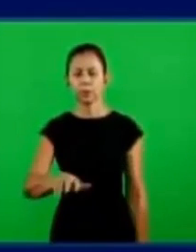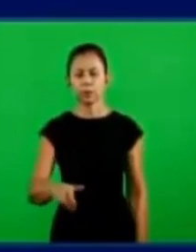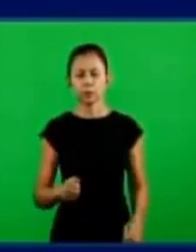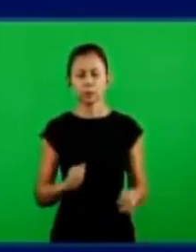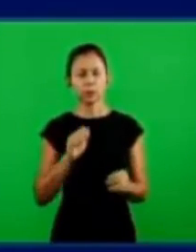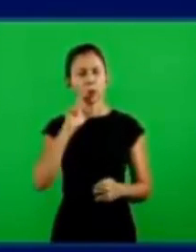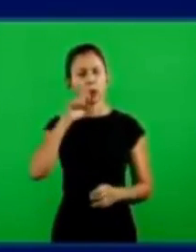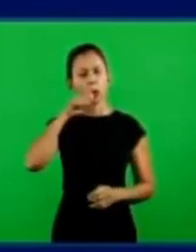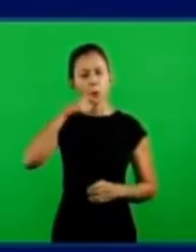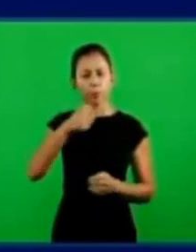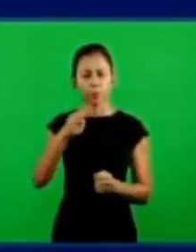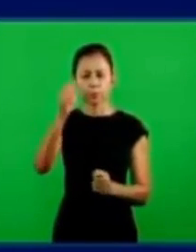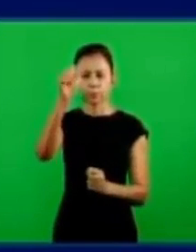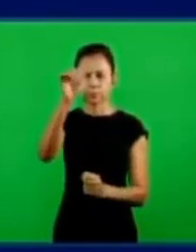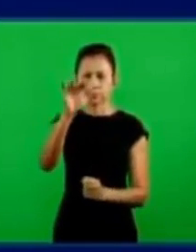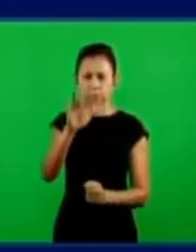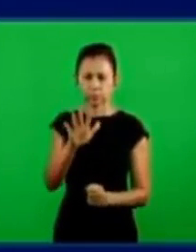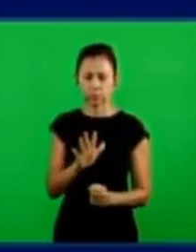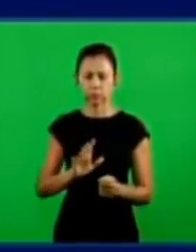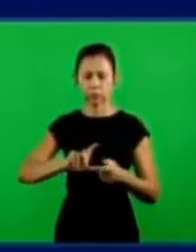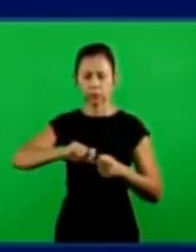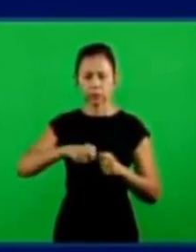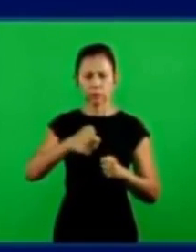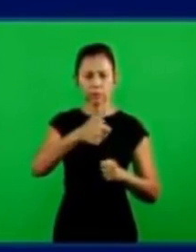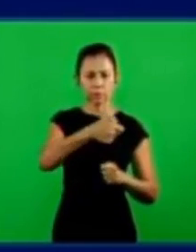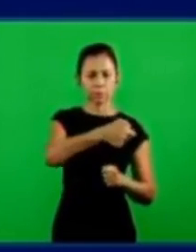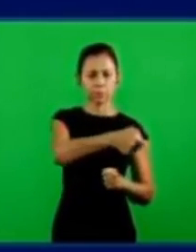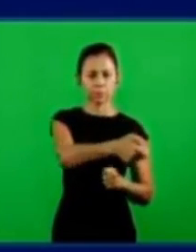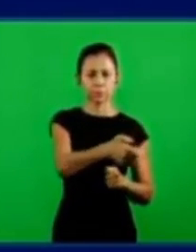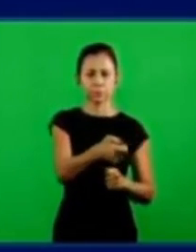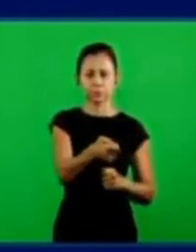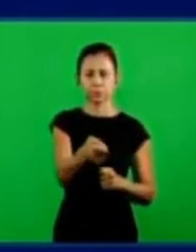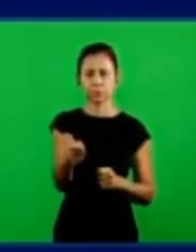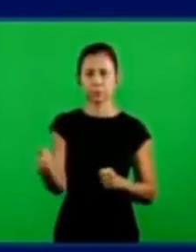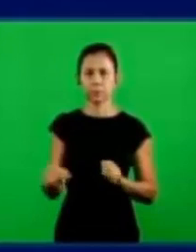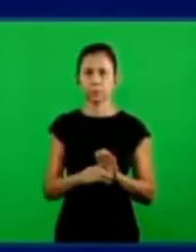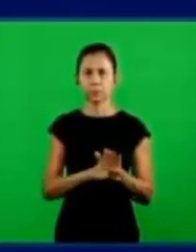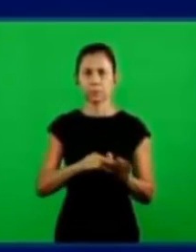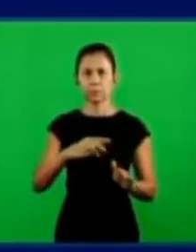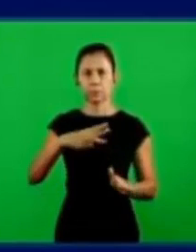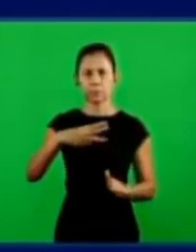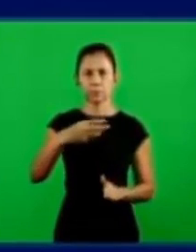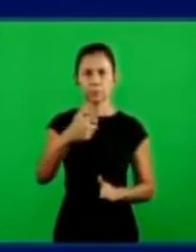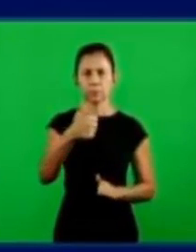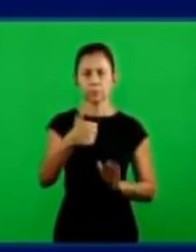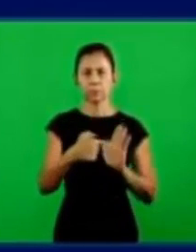bread, blessed, and broke it, and gave it to them."